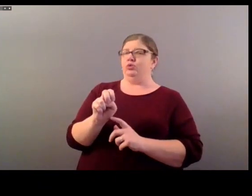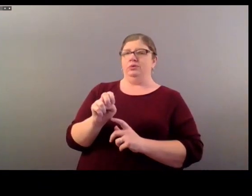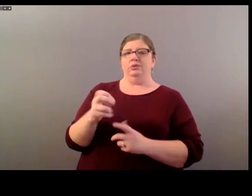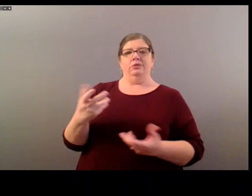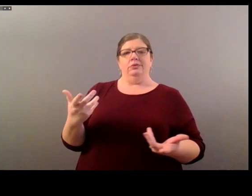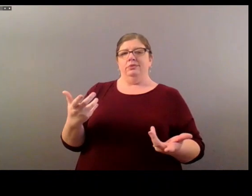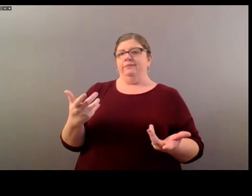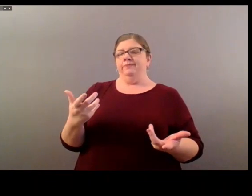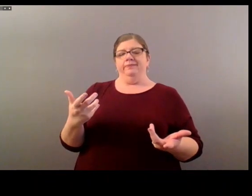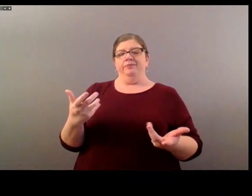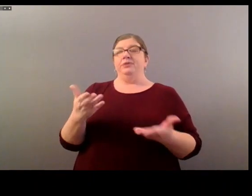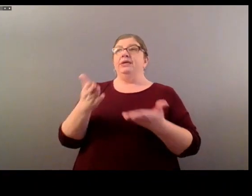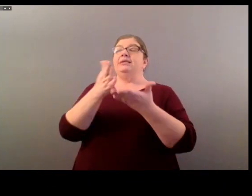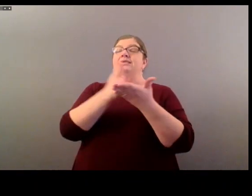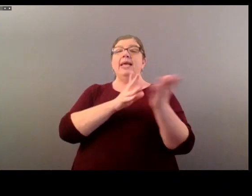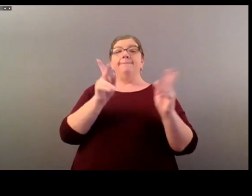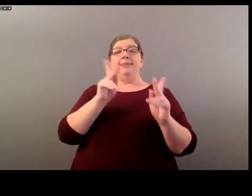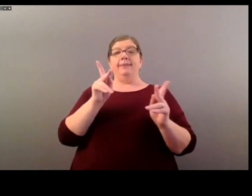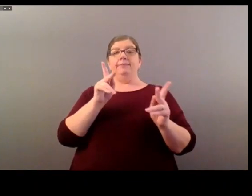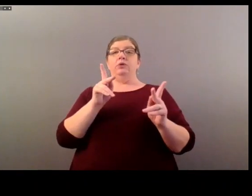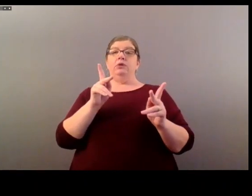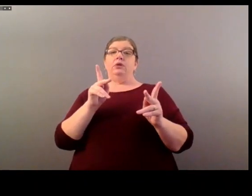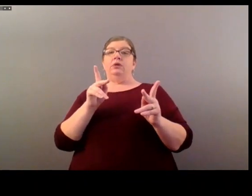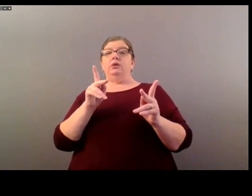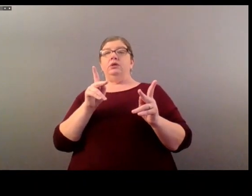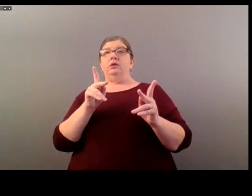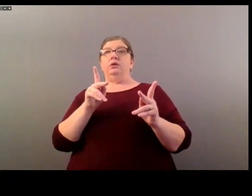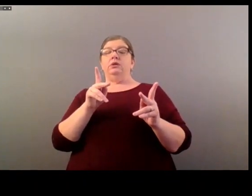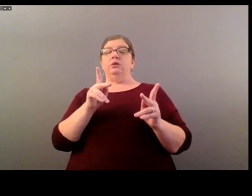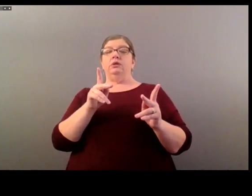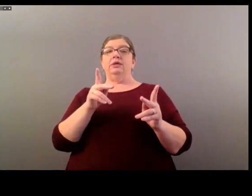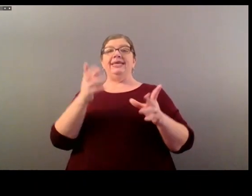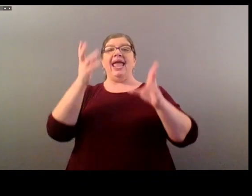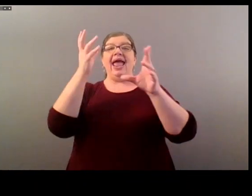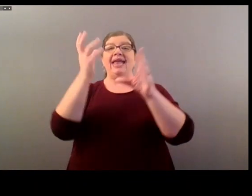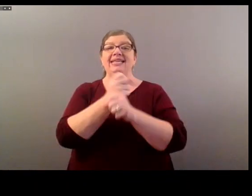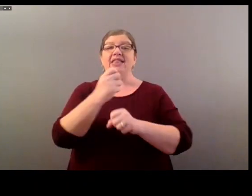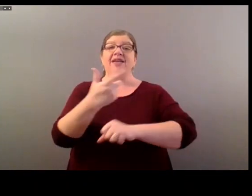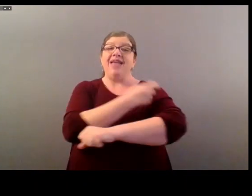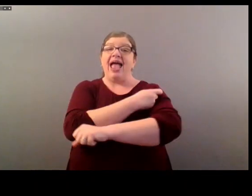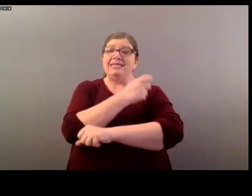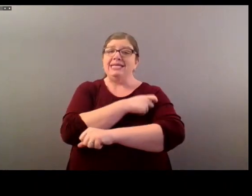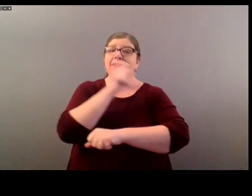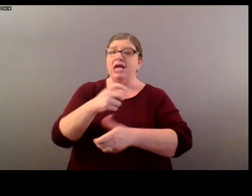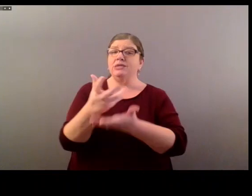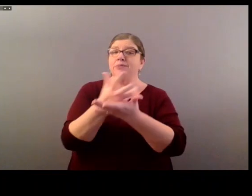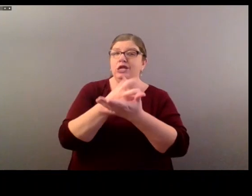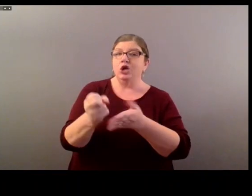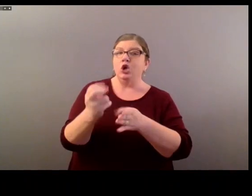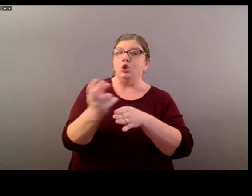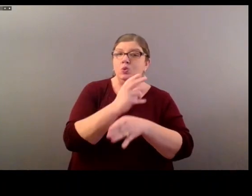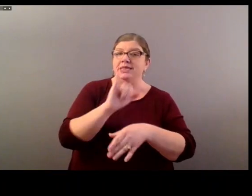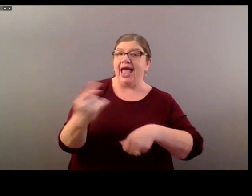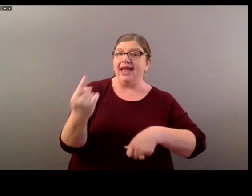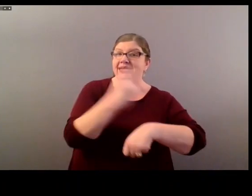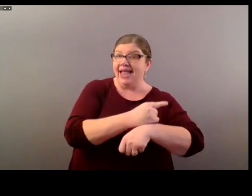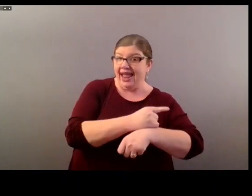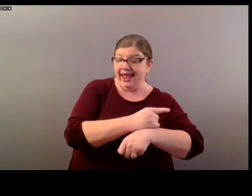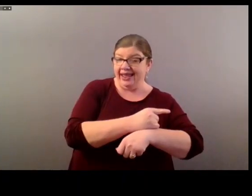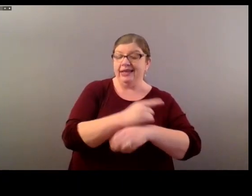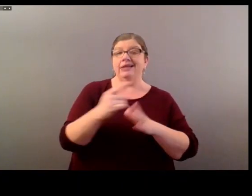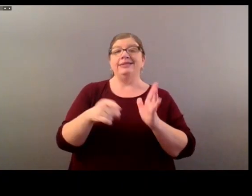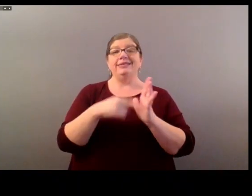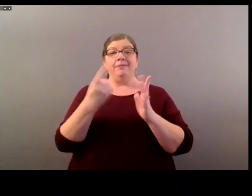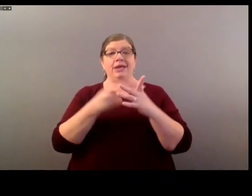people, because the vaccine at the end of the day has to be used up, it sometimes